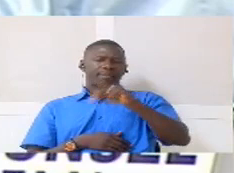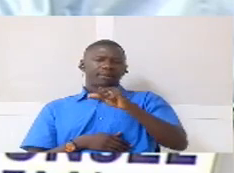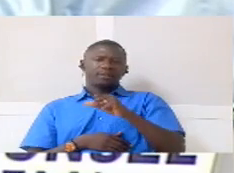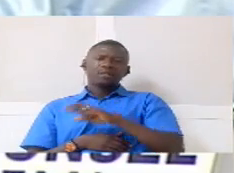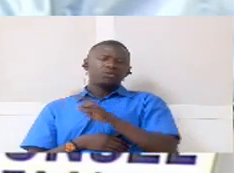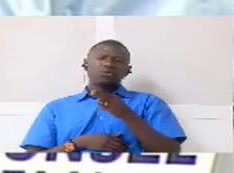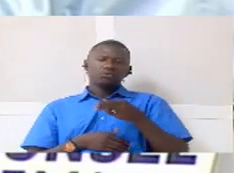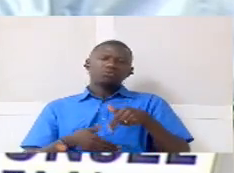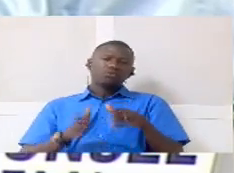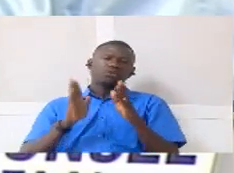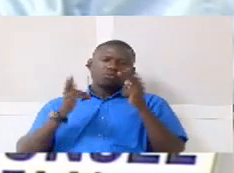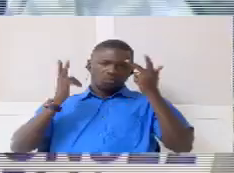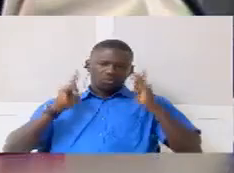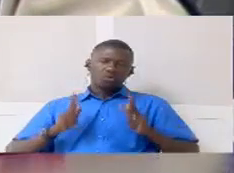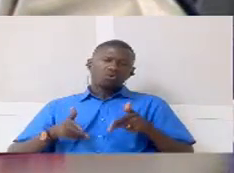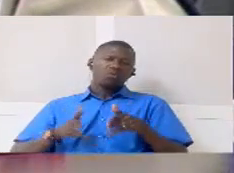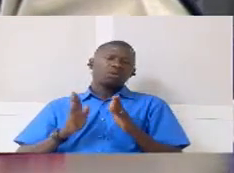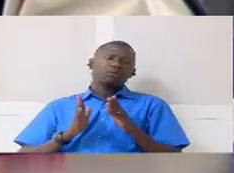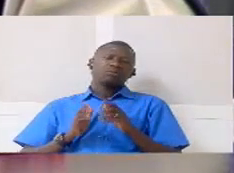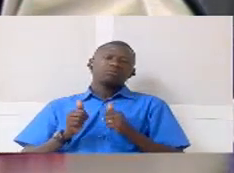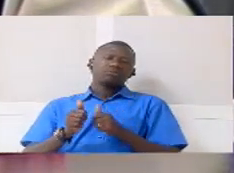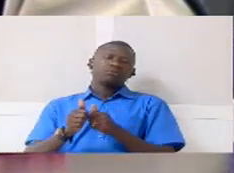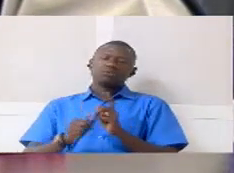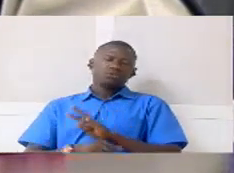luwa manda. Tilimbali ya baka du prisoner laboro.